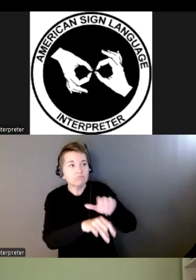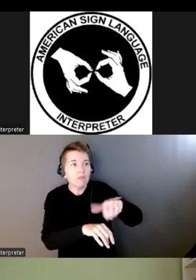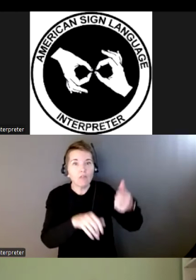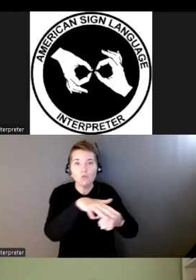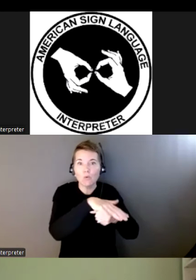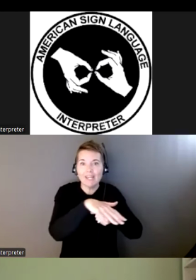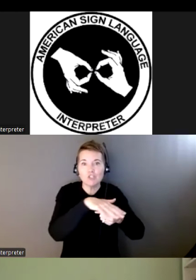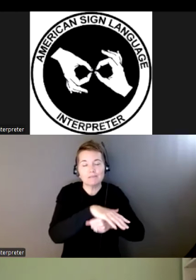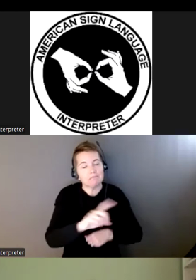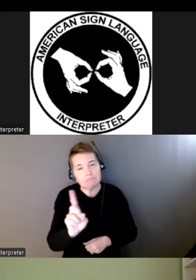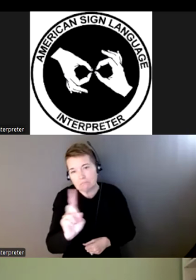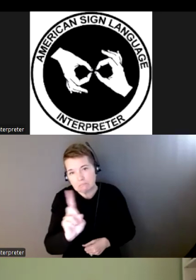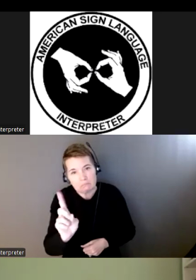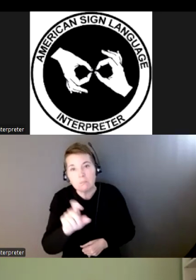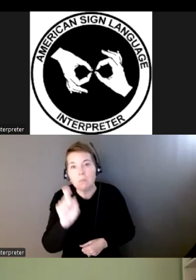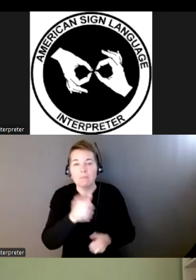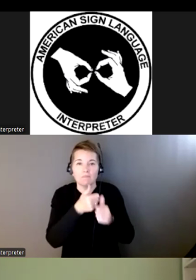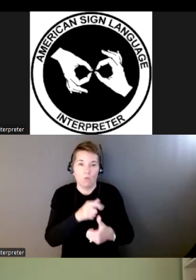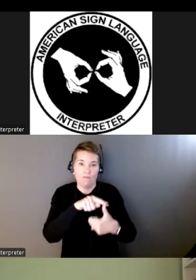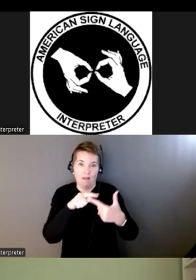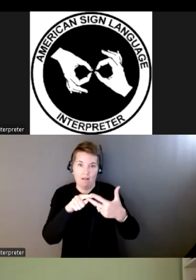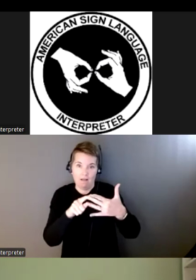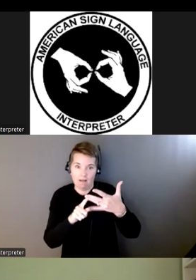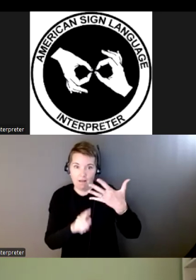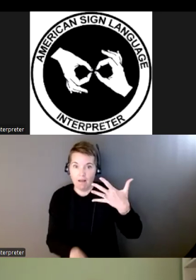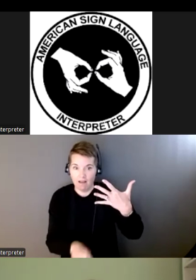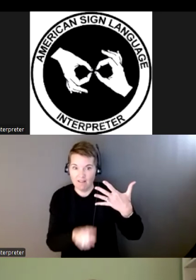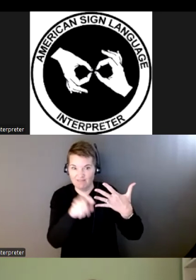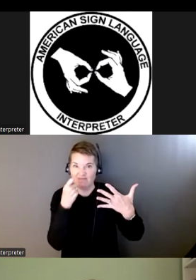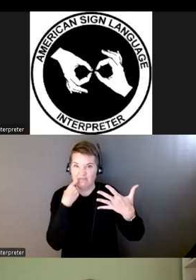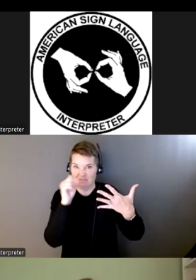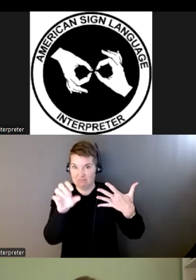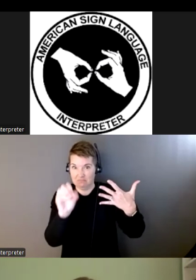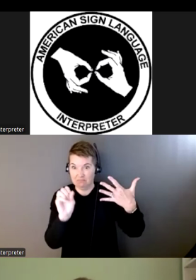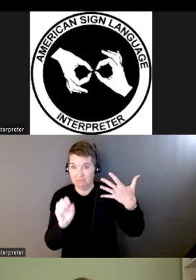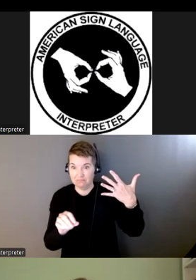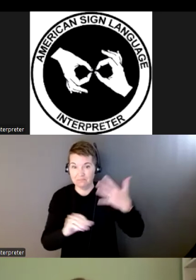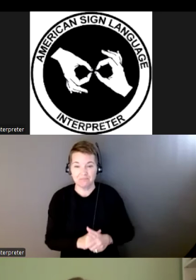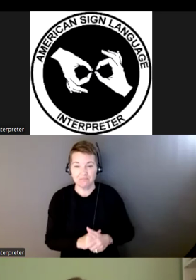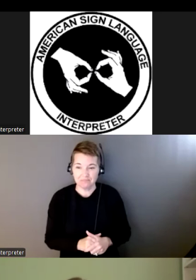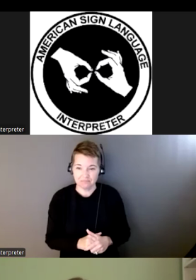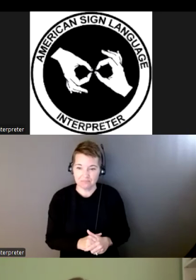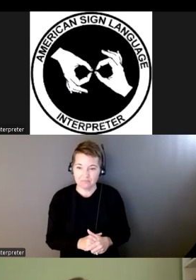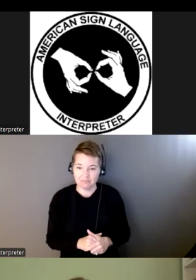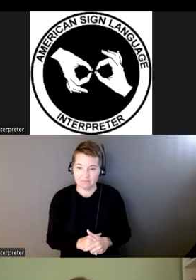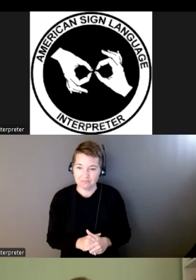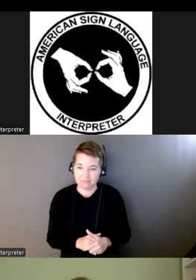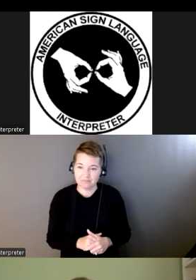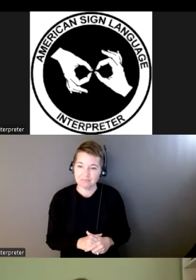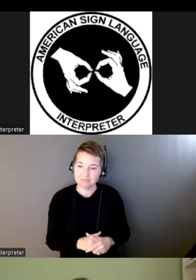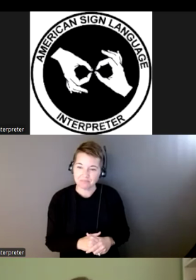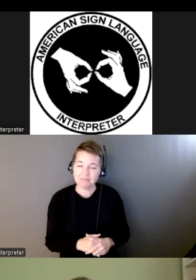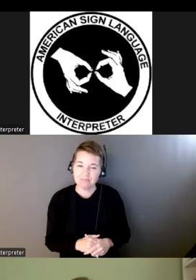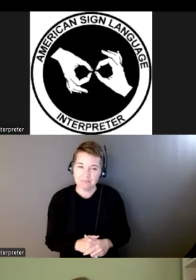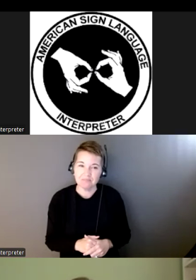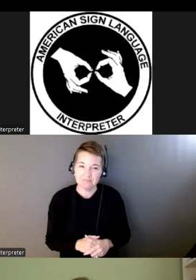and place-based program that will be specific to the location assigned to you. Next slide, please.